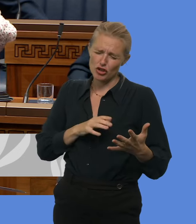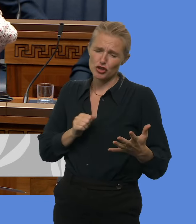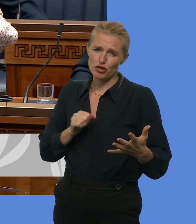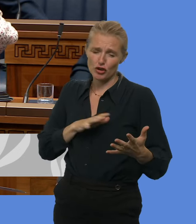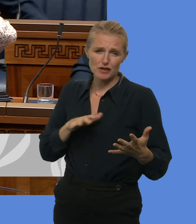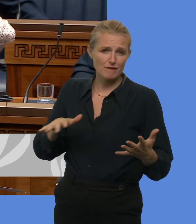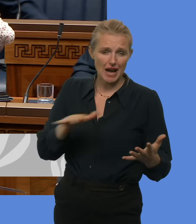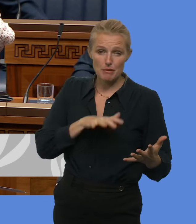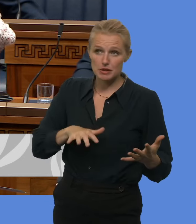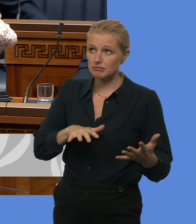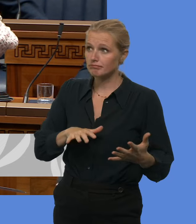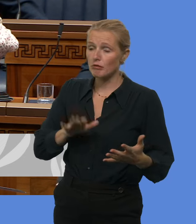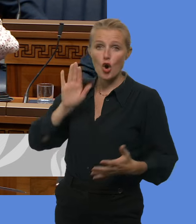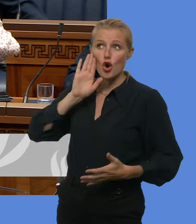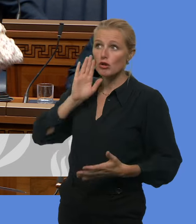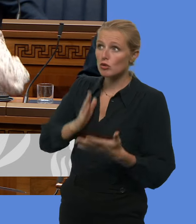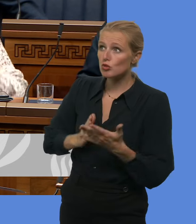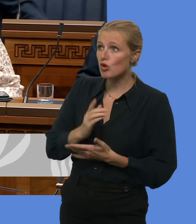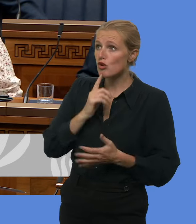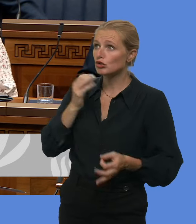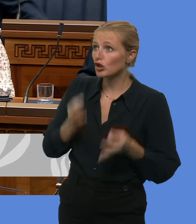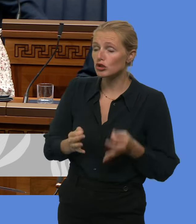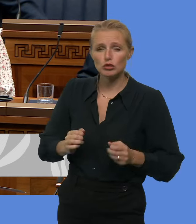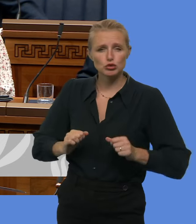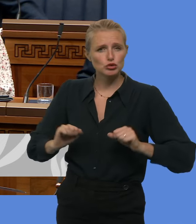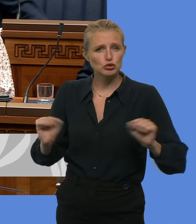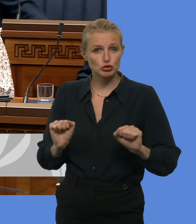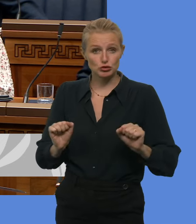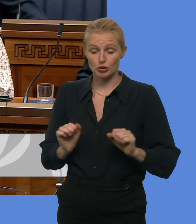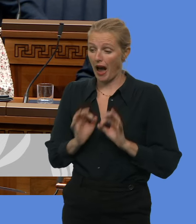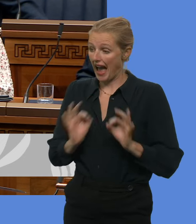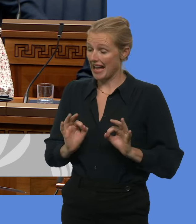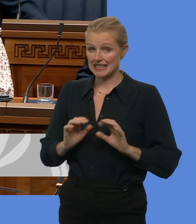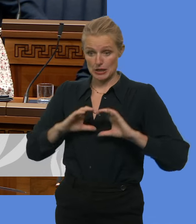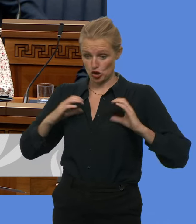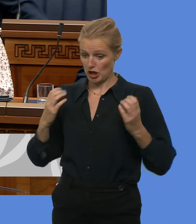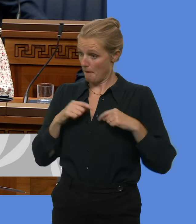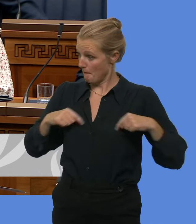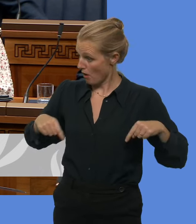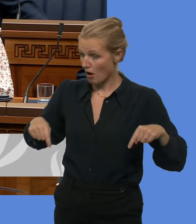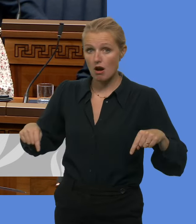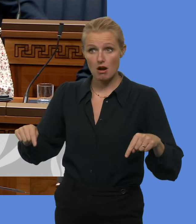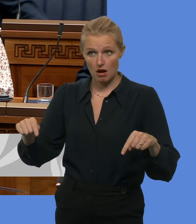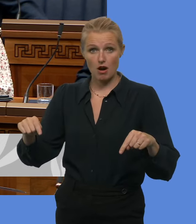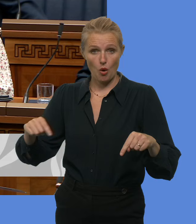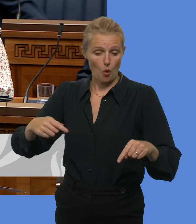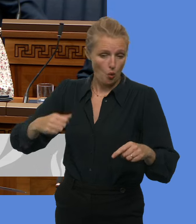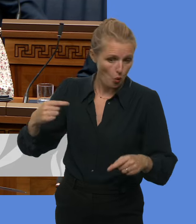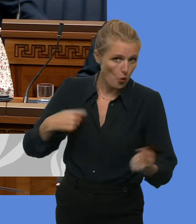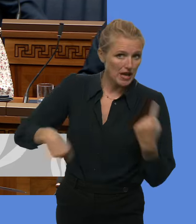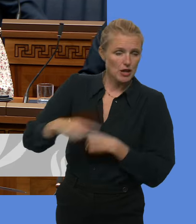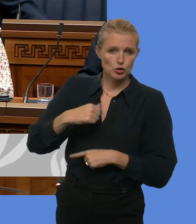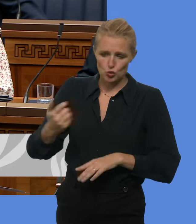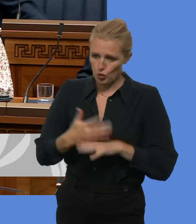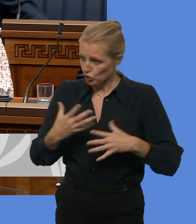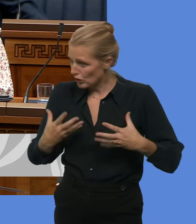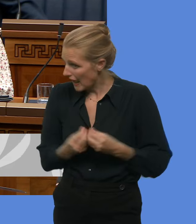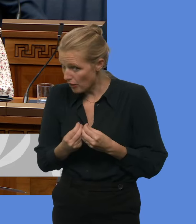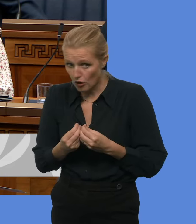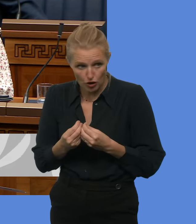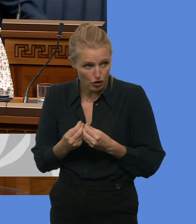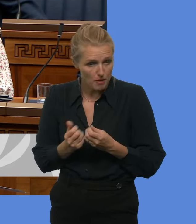have not received truth and justice. So I would appeal to everyone around this chamber that we should all be working together to ensure all